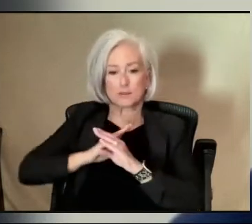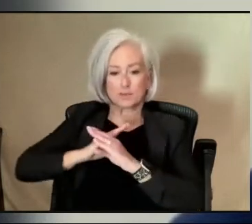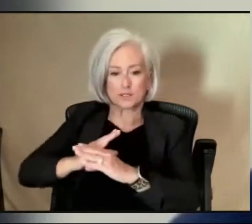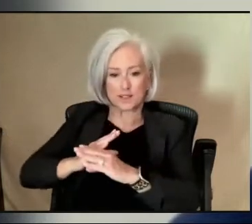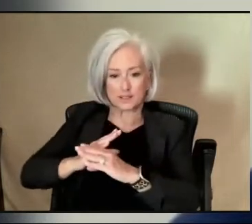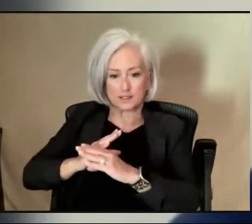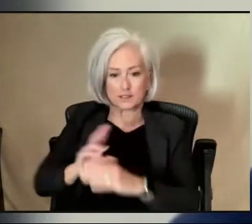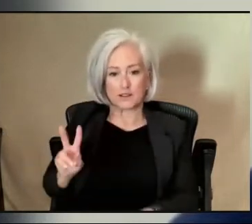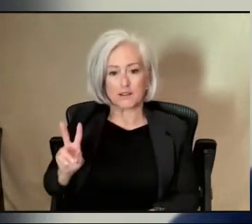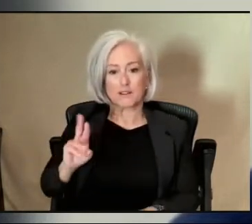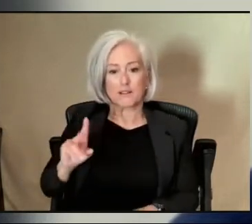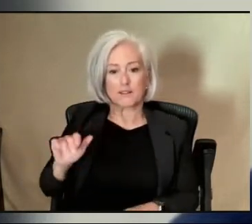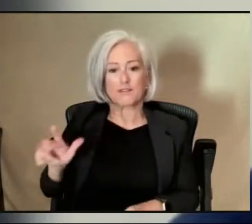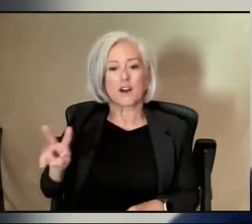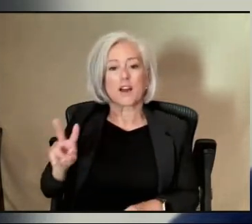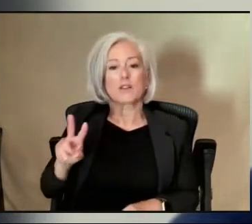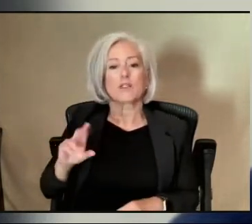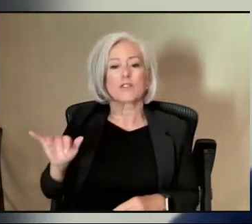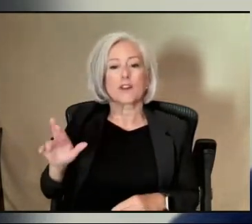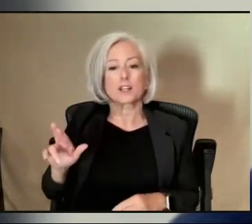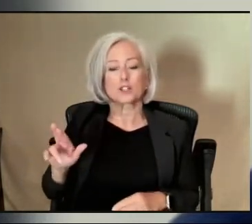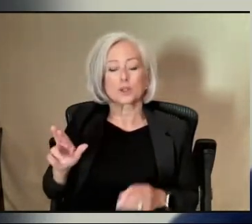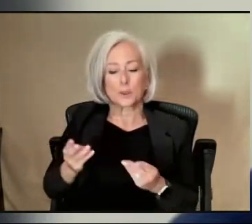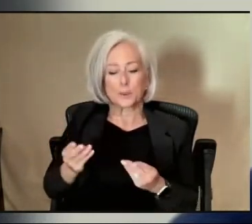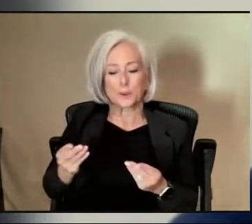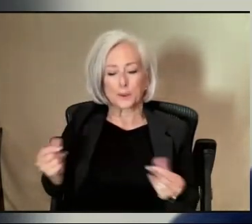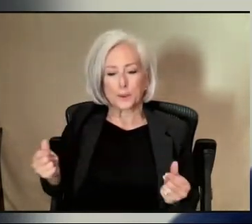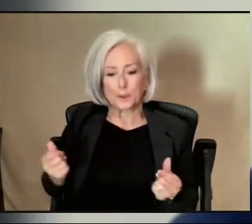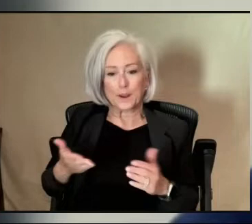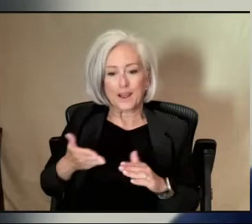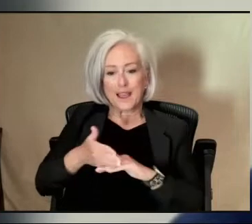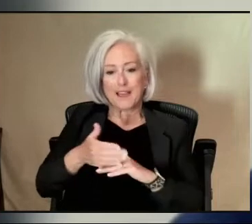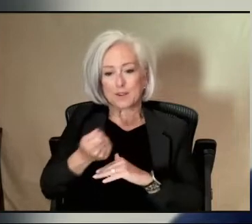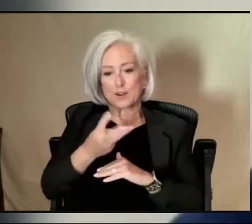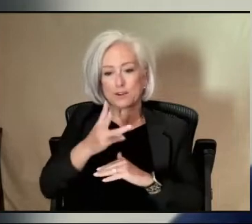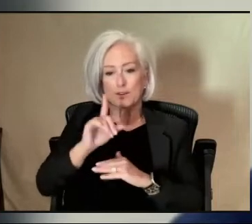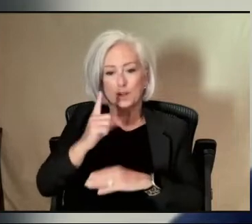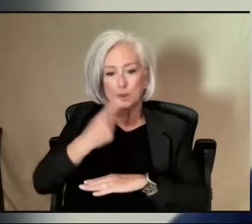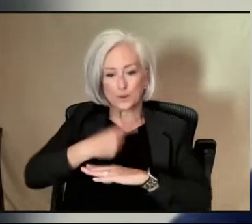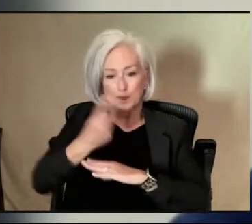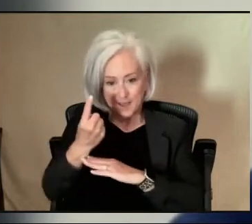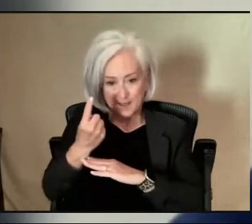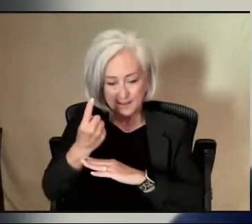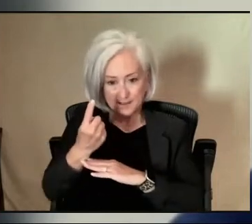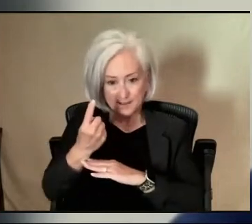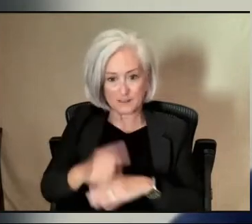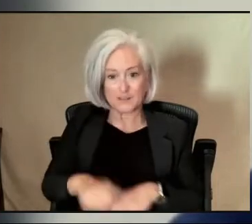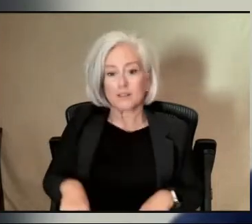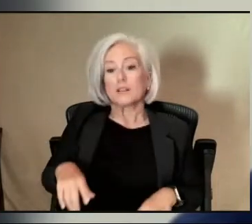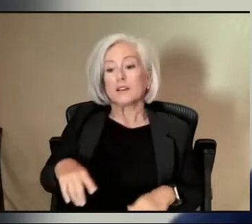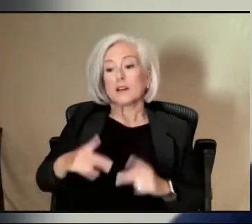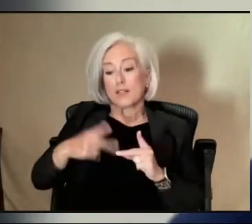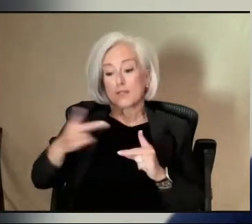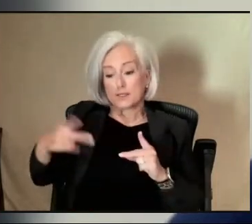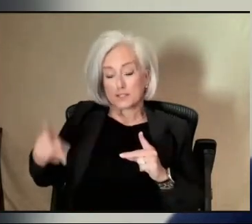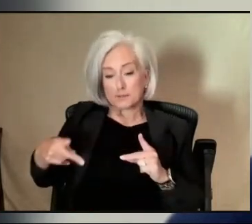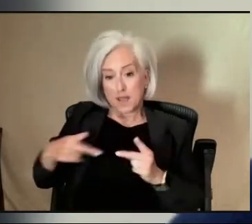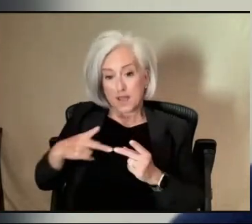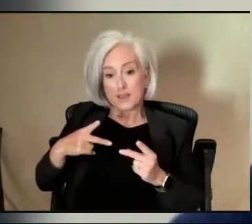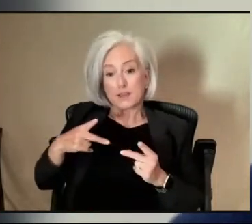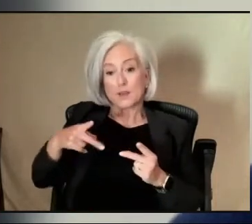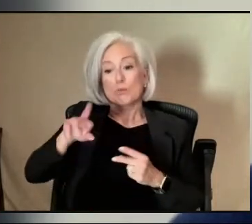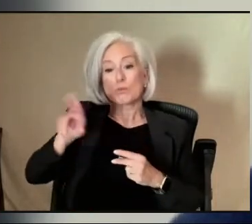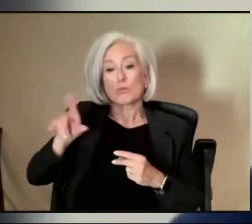gone within days of being injected. The spike proteins can last up to a couple of weeks to allow an ongoing